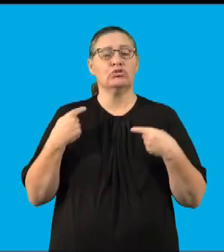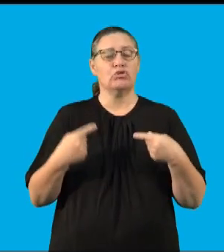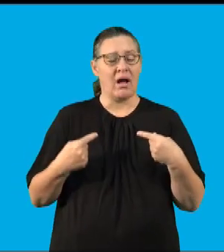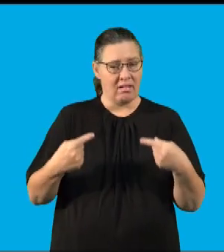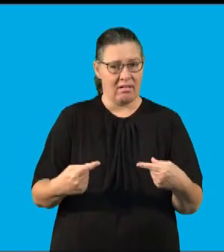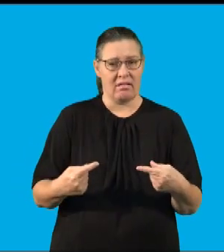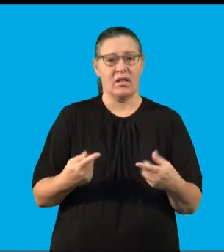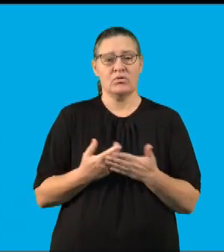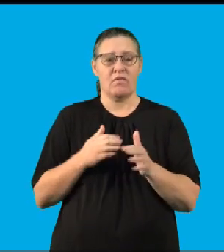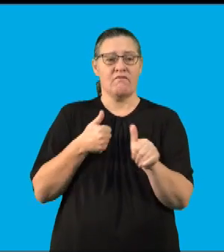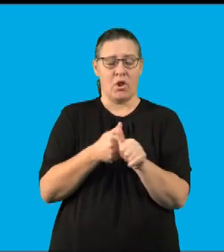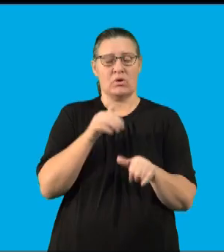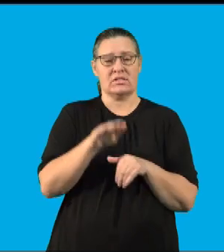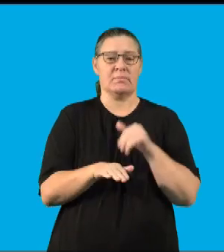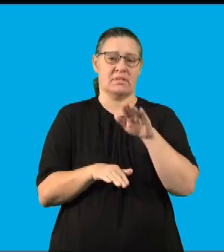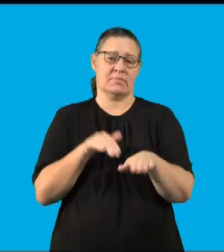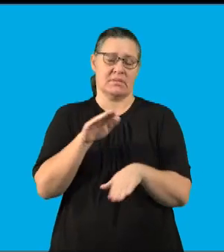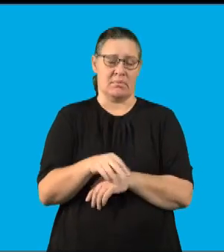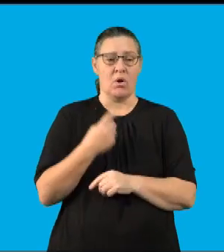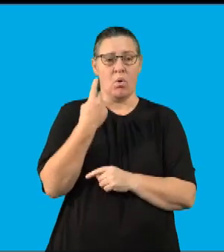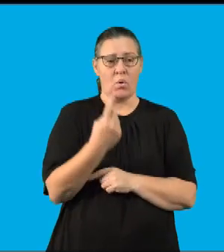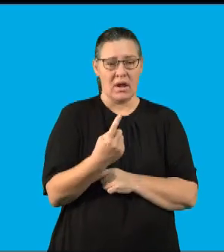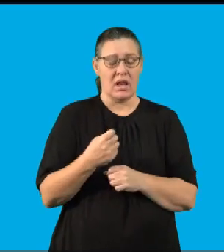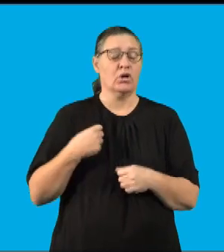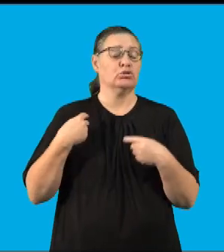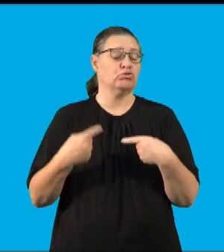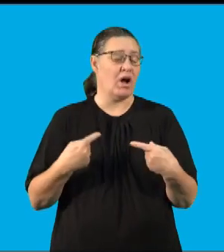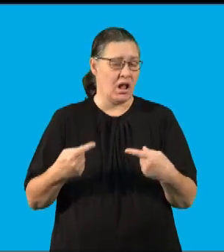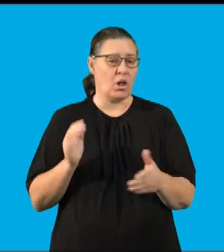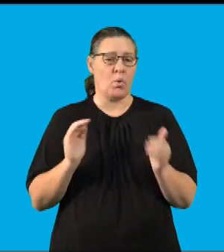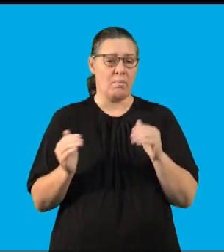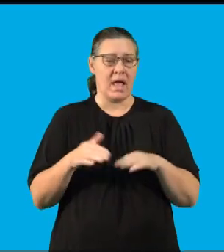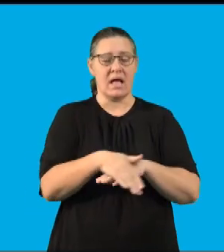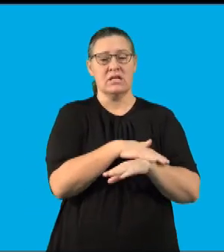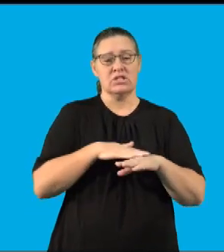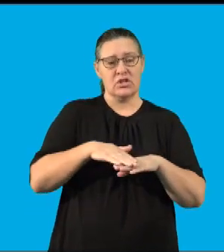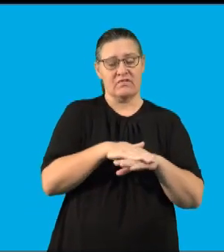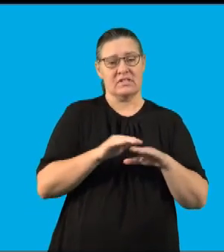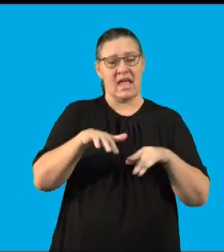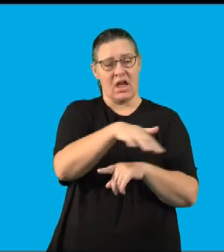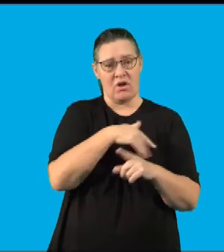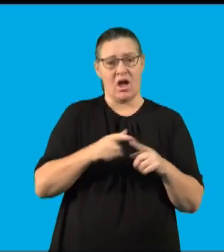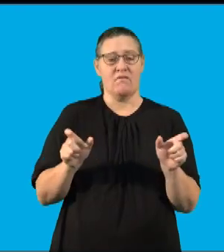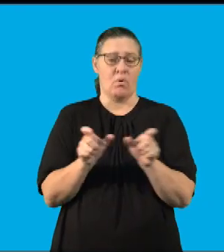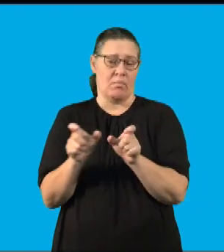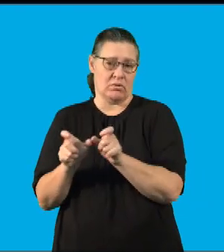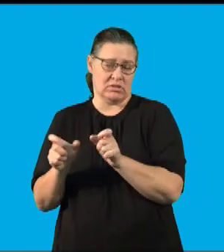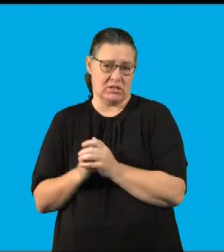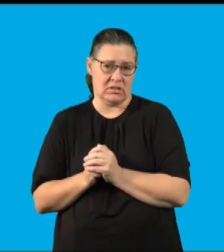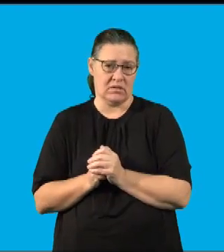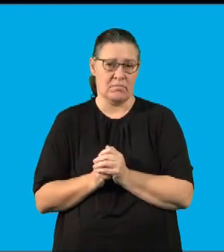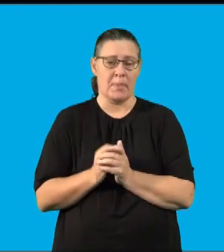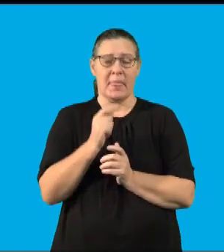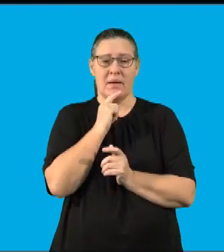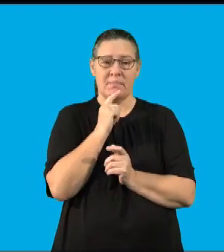follow these following steps. Number one, we are struggling to compare the surface areas of the compounds. So remember, we need to be